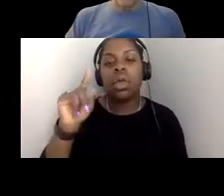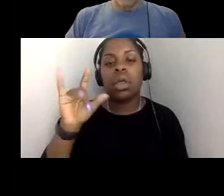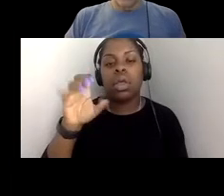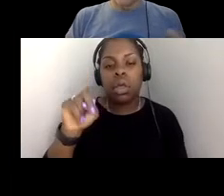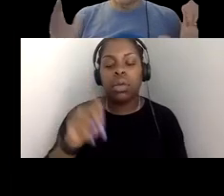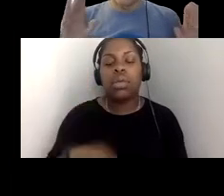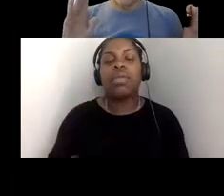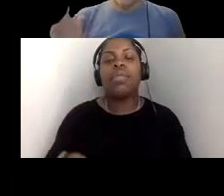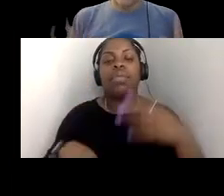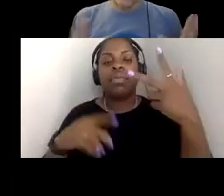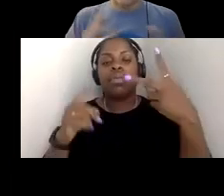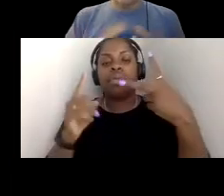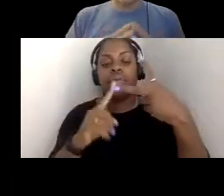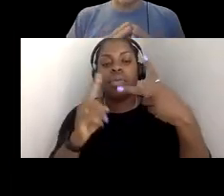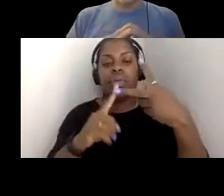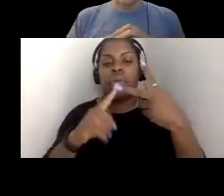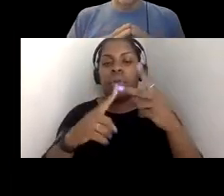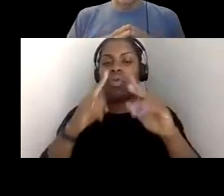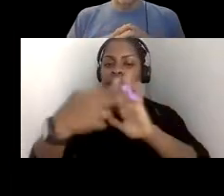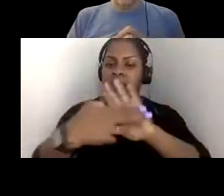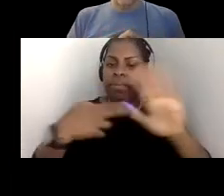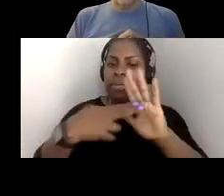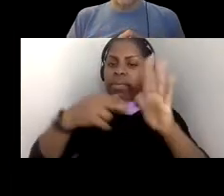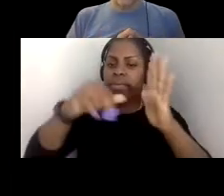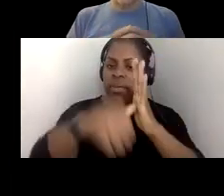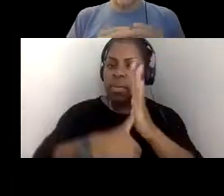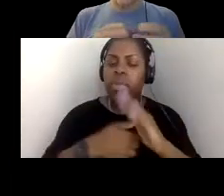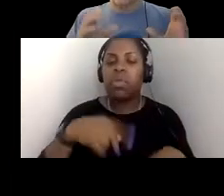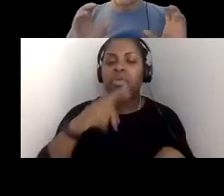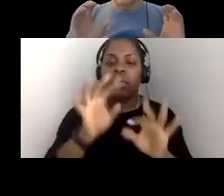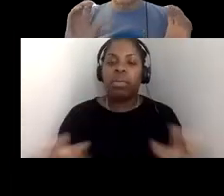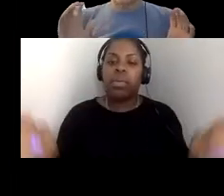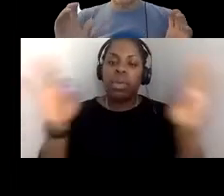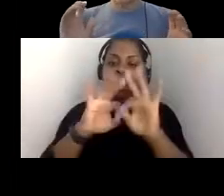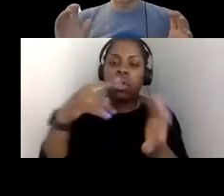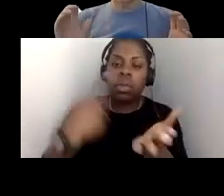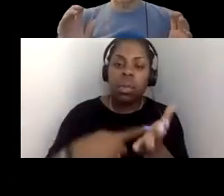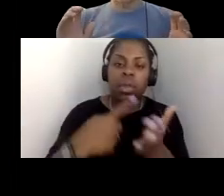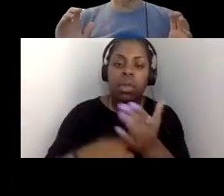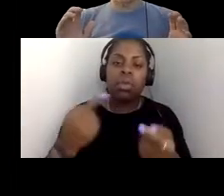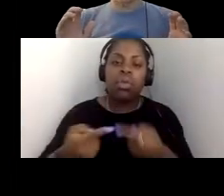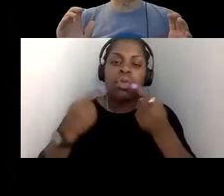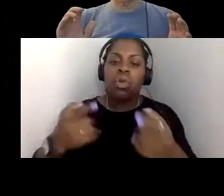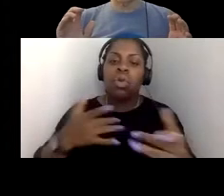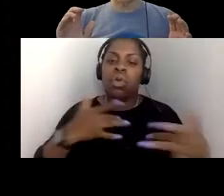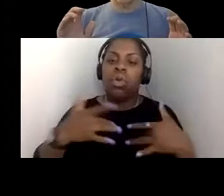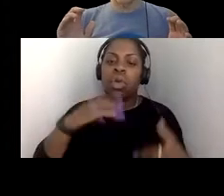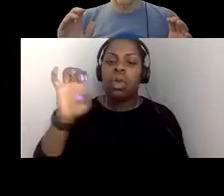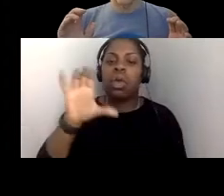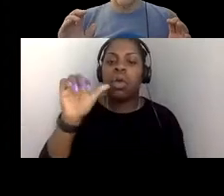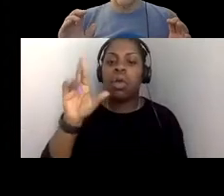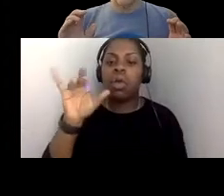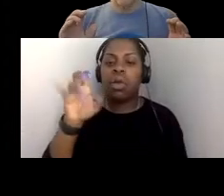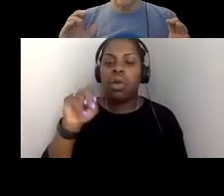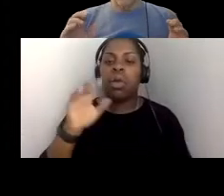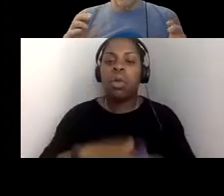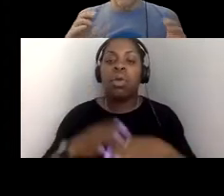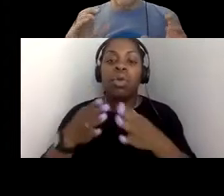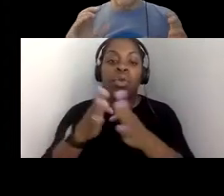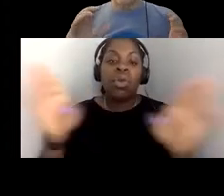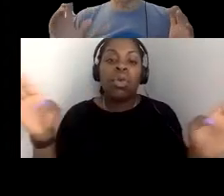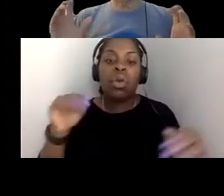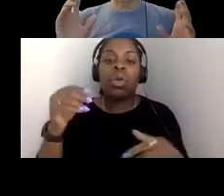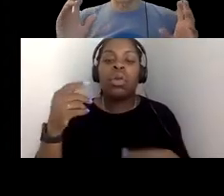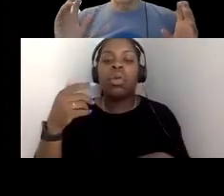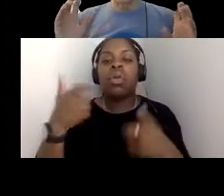incarceration, highlight key debates and struggles concerning incarceration with a particular focus on electronic monitoring.